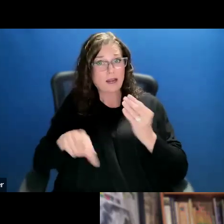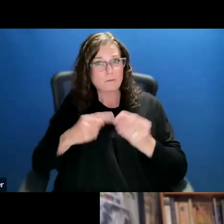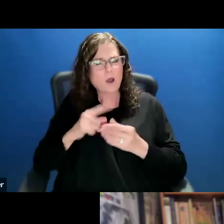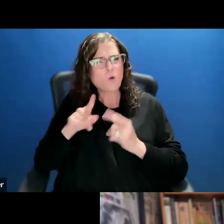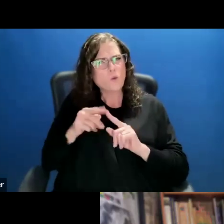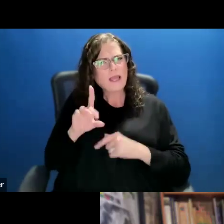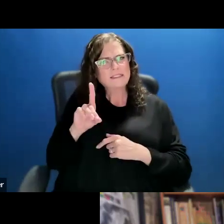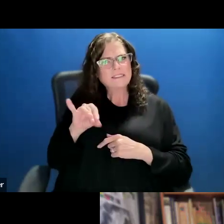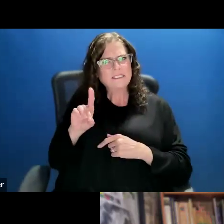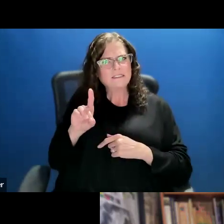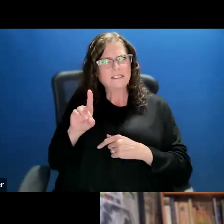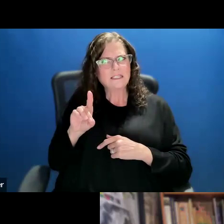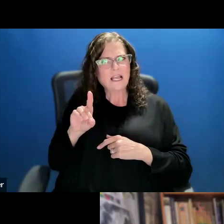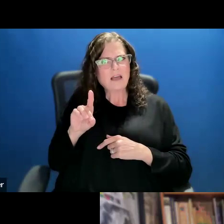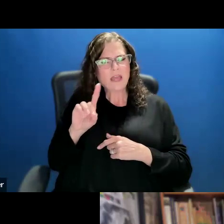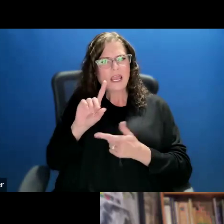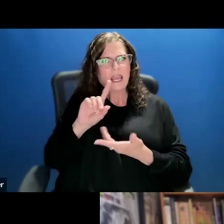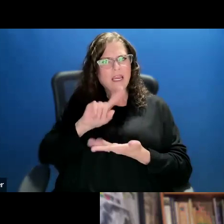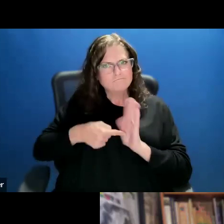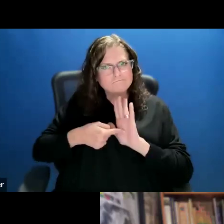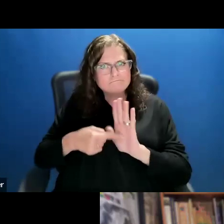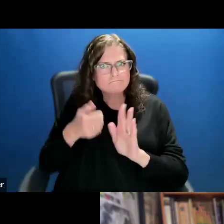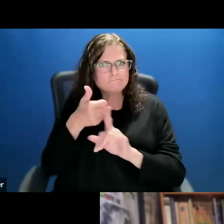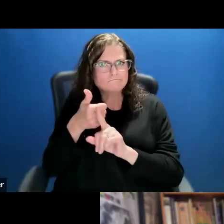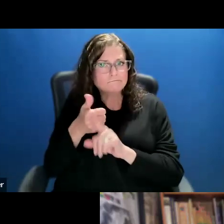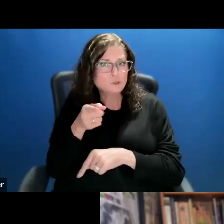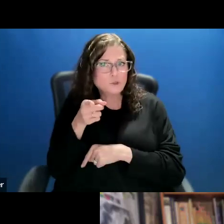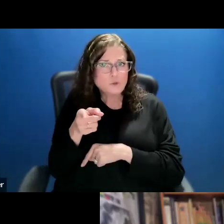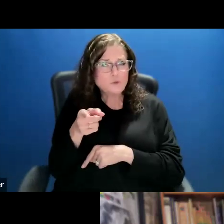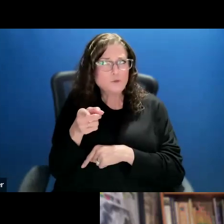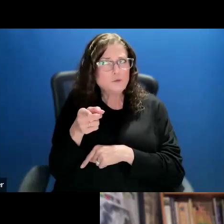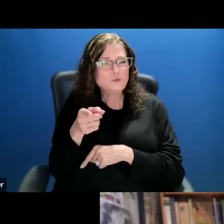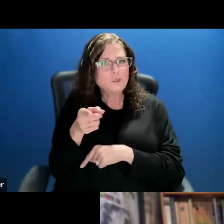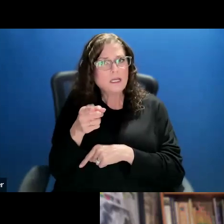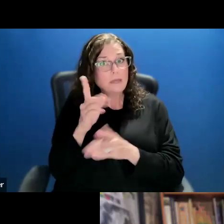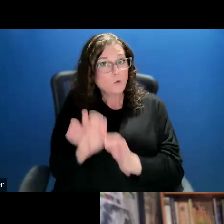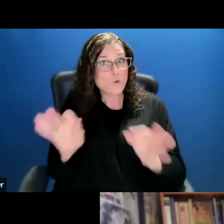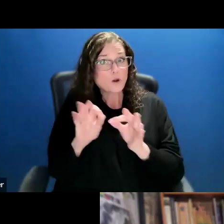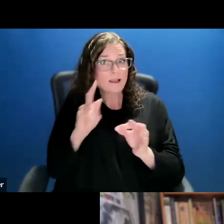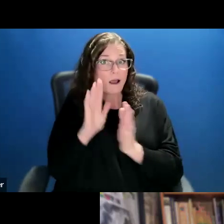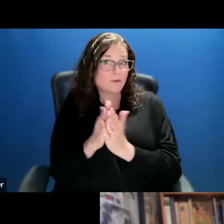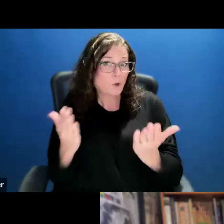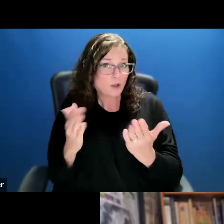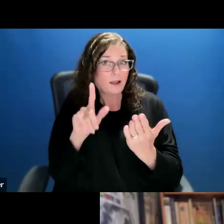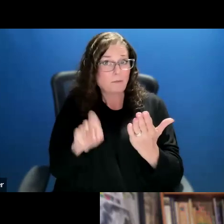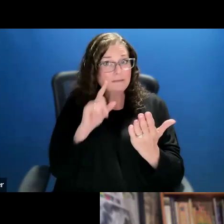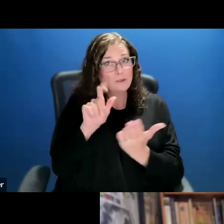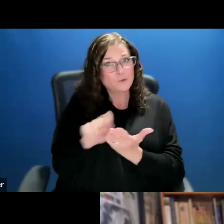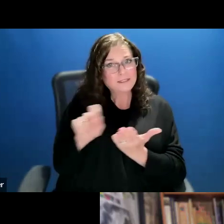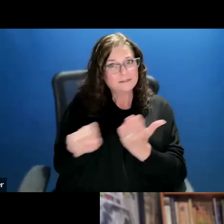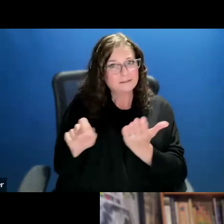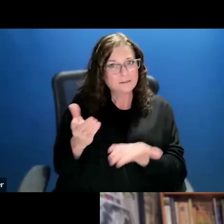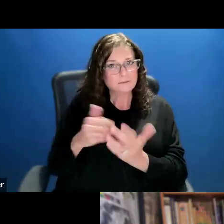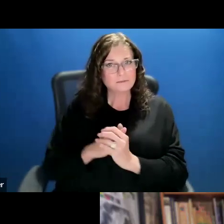did they kind of reveal themselves to you as being worthy of a book that needed to be written?